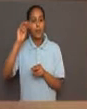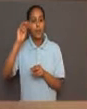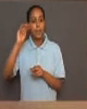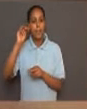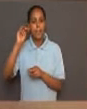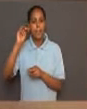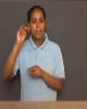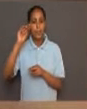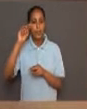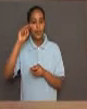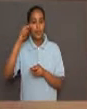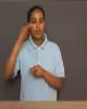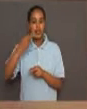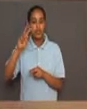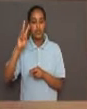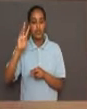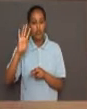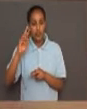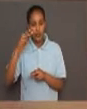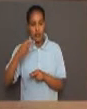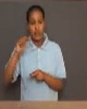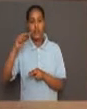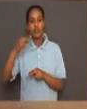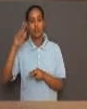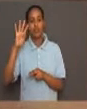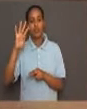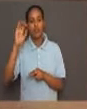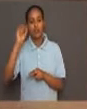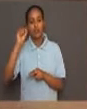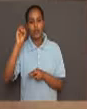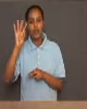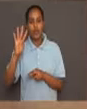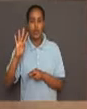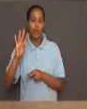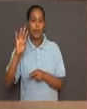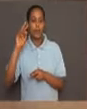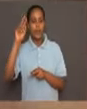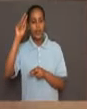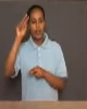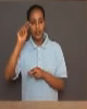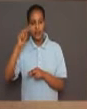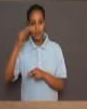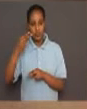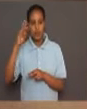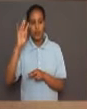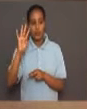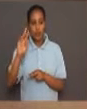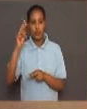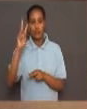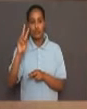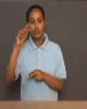monoammonium dihydrogen phosphate and diammonium